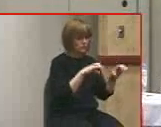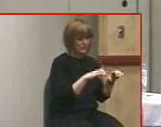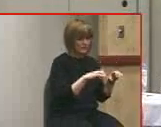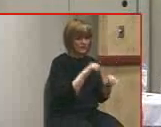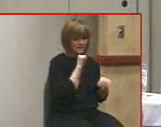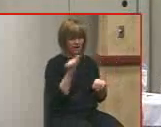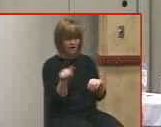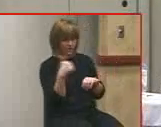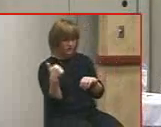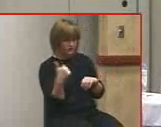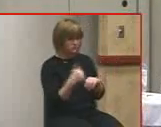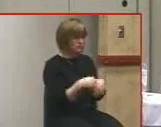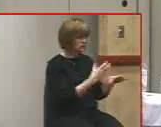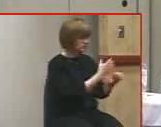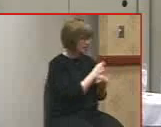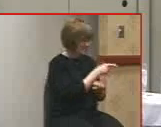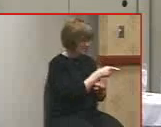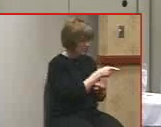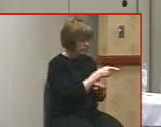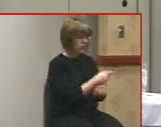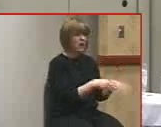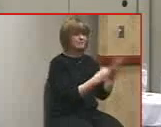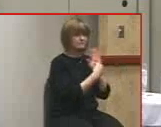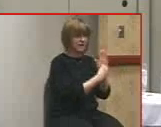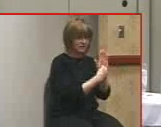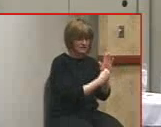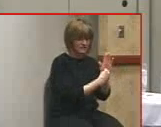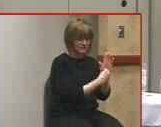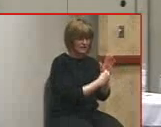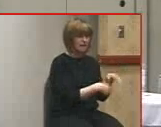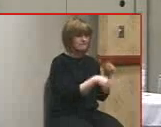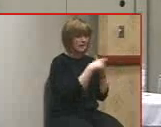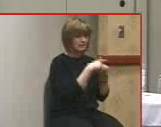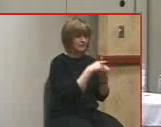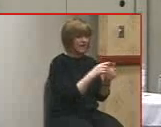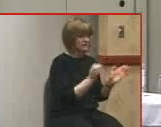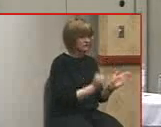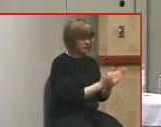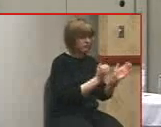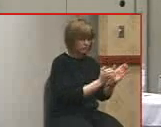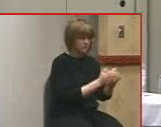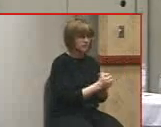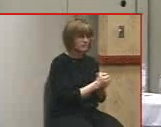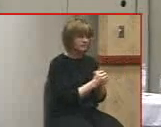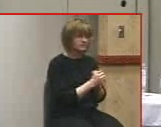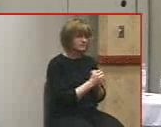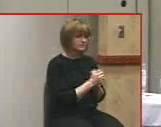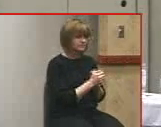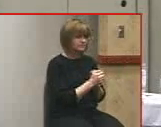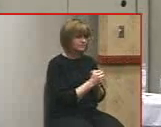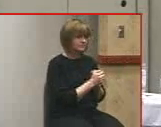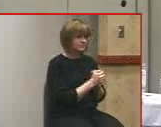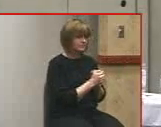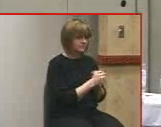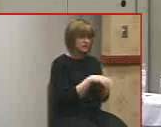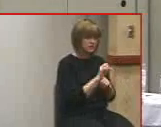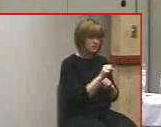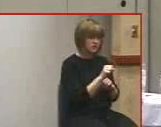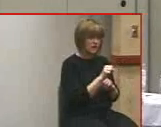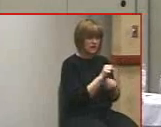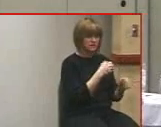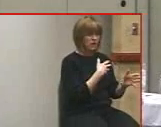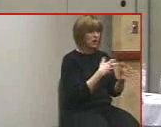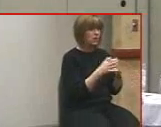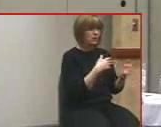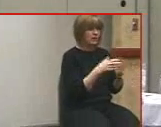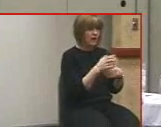Modeling, vicarious reinforcement. Hey, it worked for them. So, yes, anything that you can make work